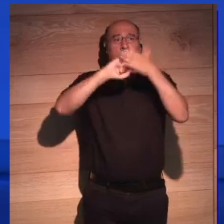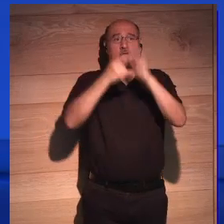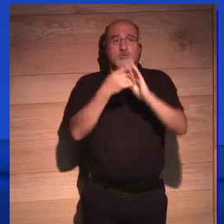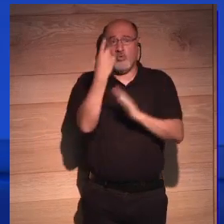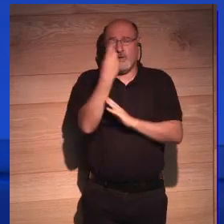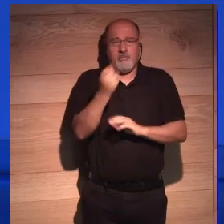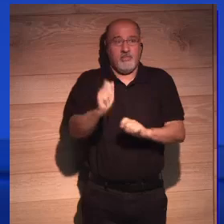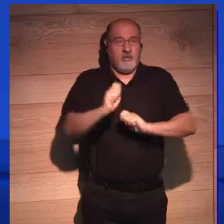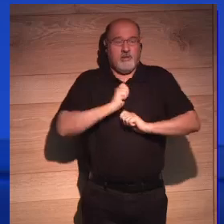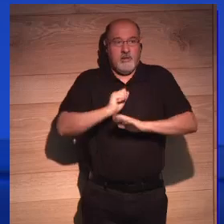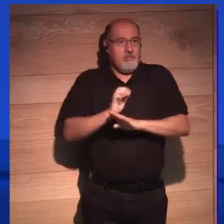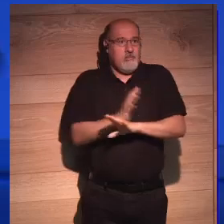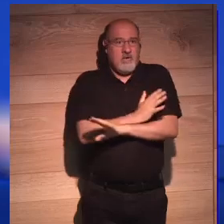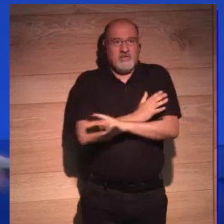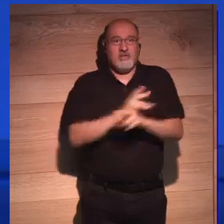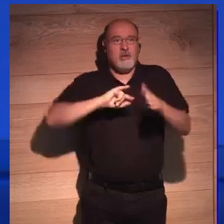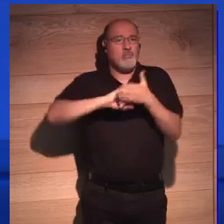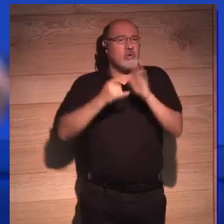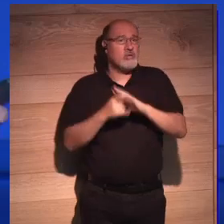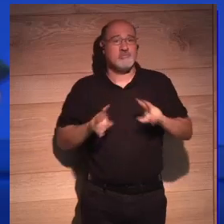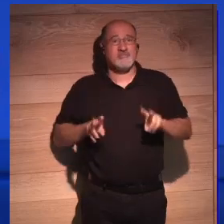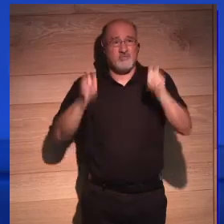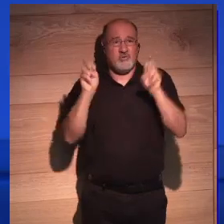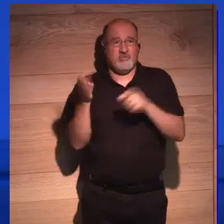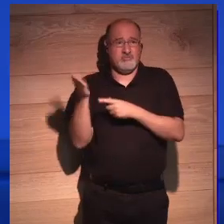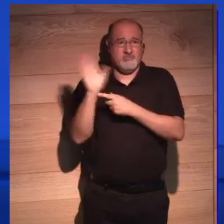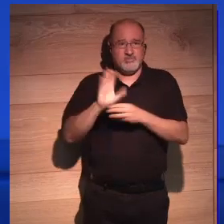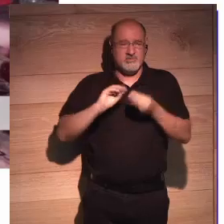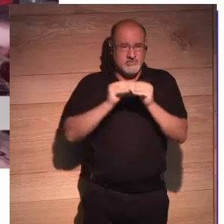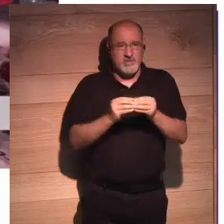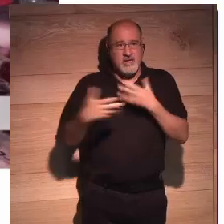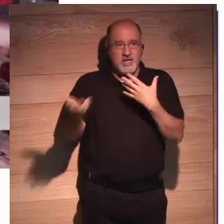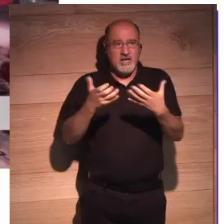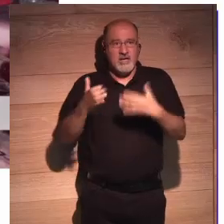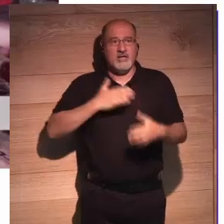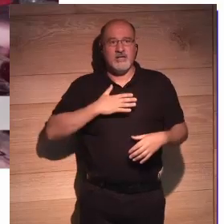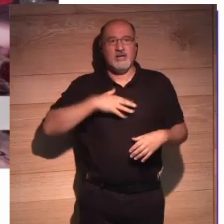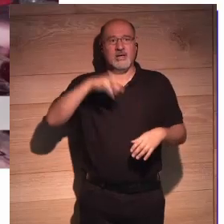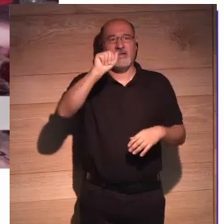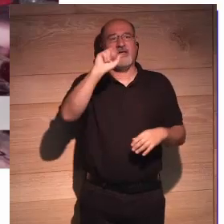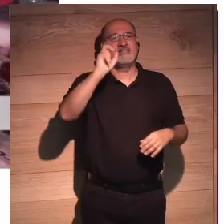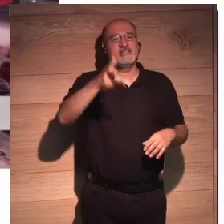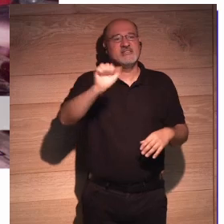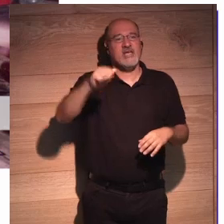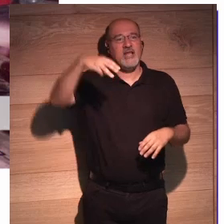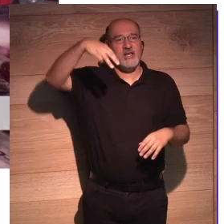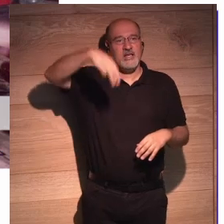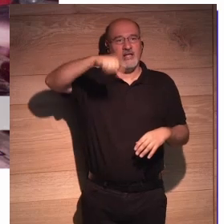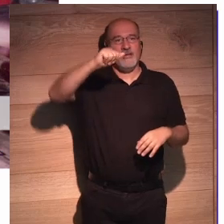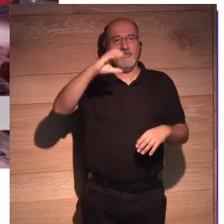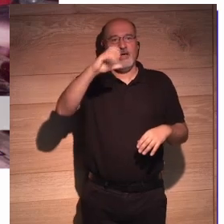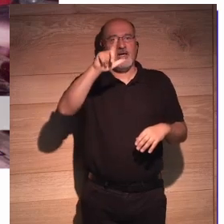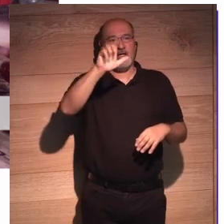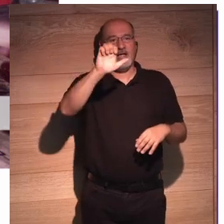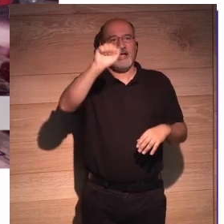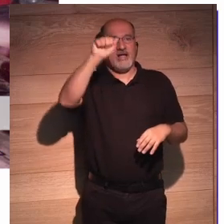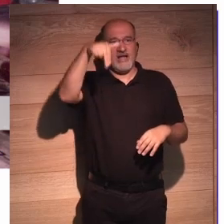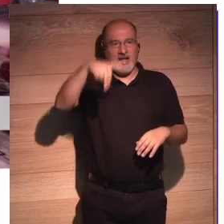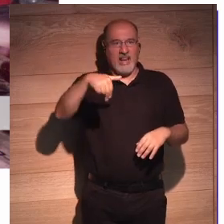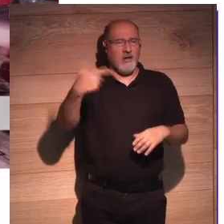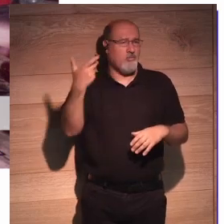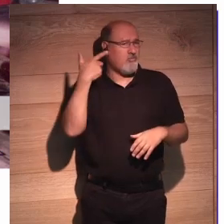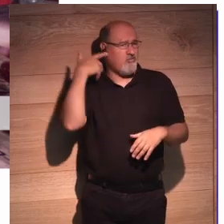It's the artist, she's called Rachel McLean. She's a well-known visual artist in her own right. This is I think it's her first VR